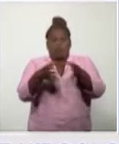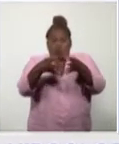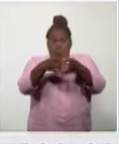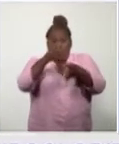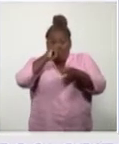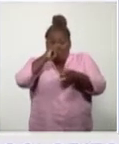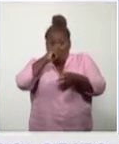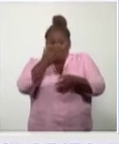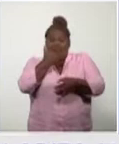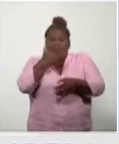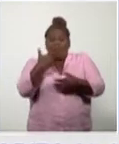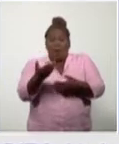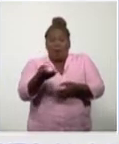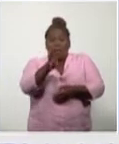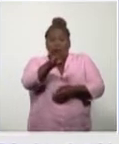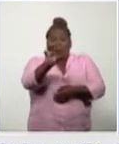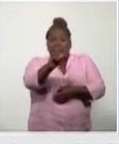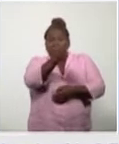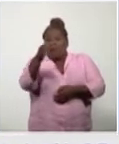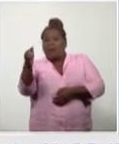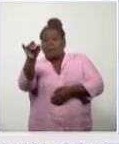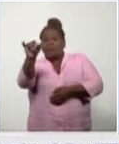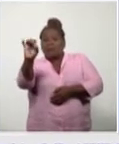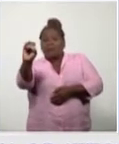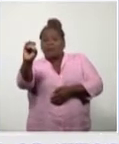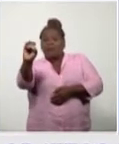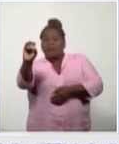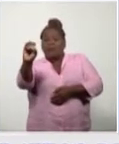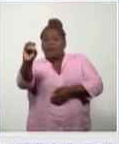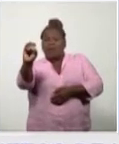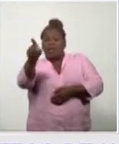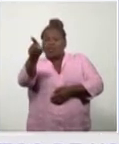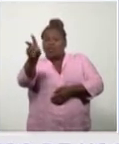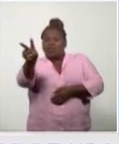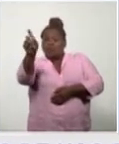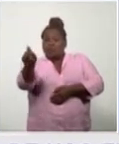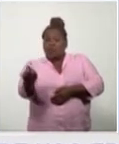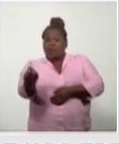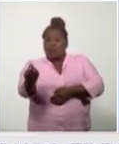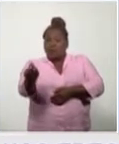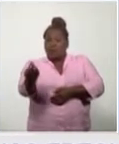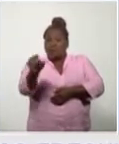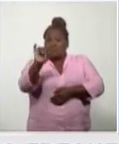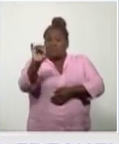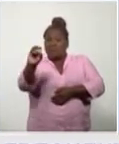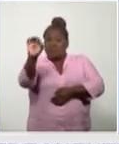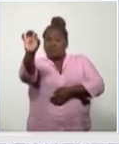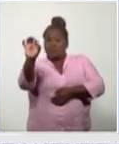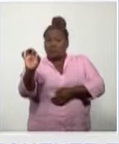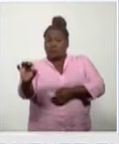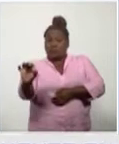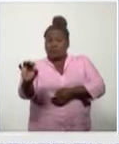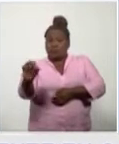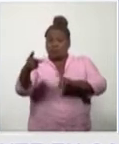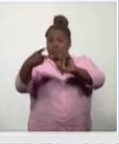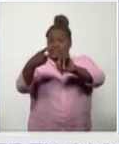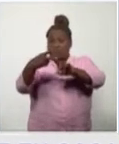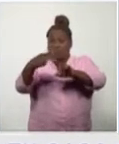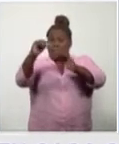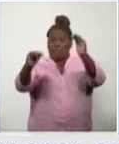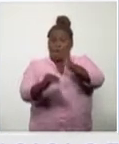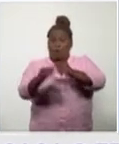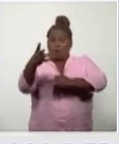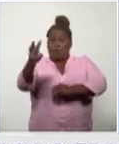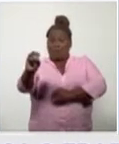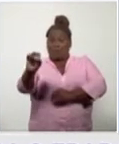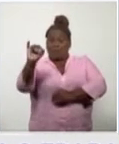affected are the group of 40 to 60 years with 12 cases, 60%, followed by the group of under 40 years of age with